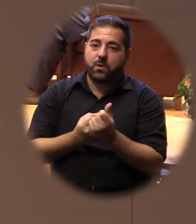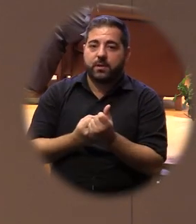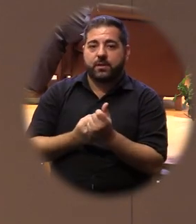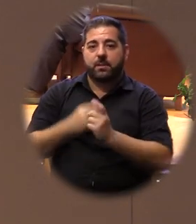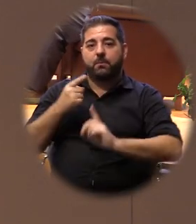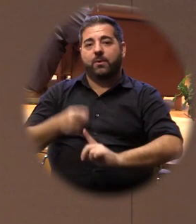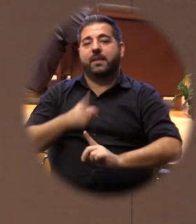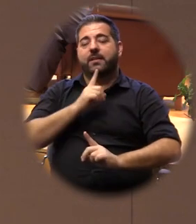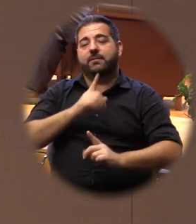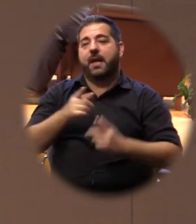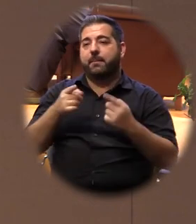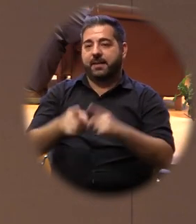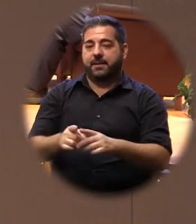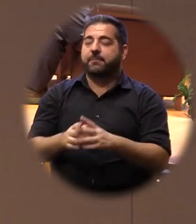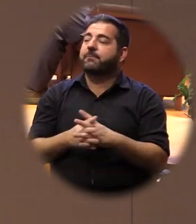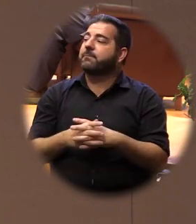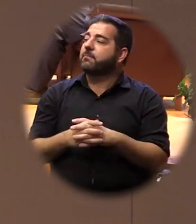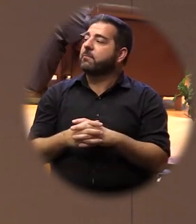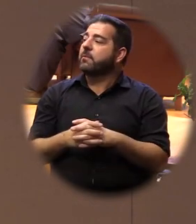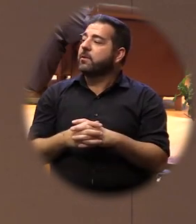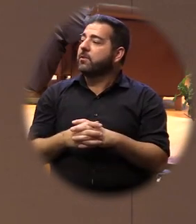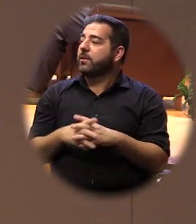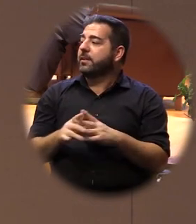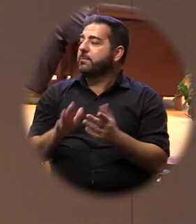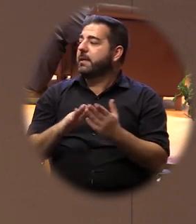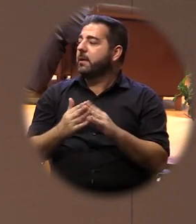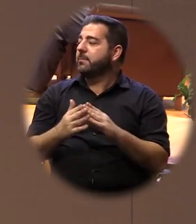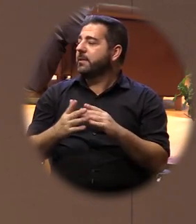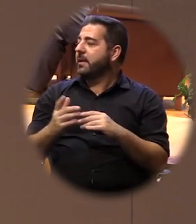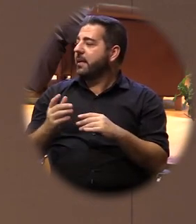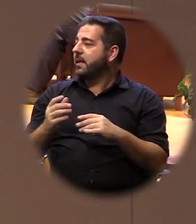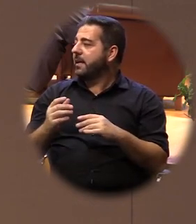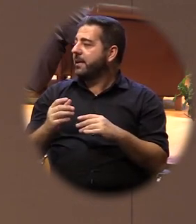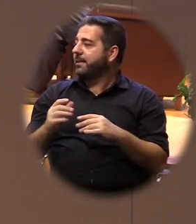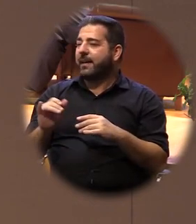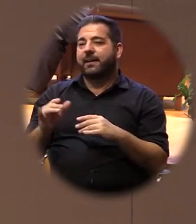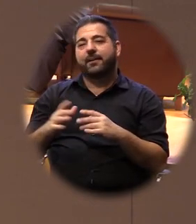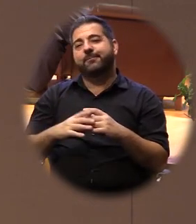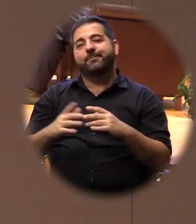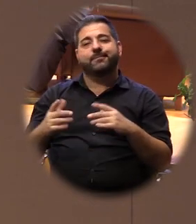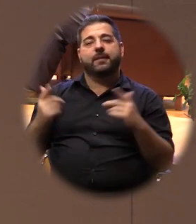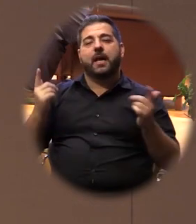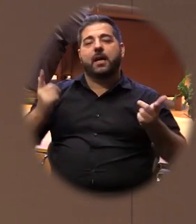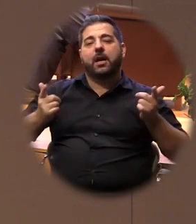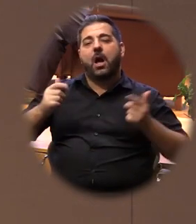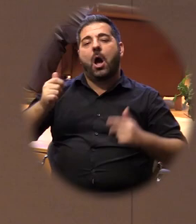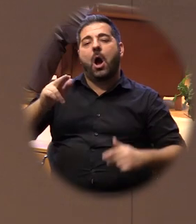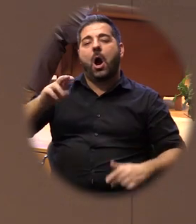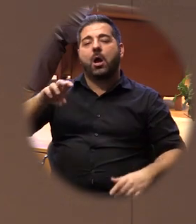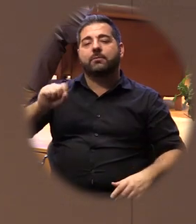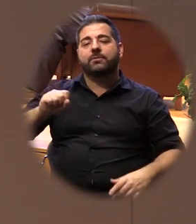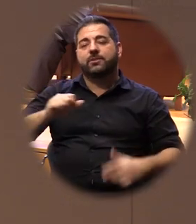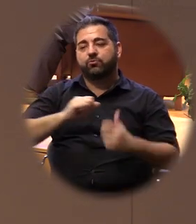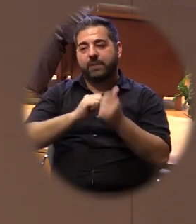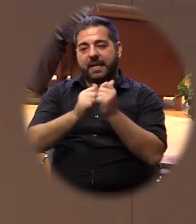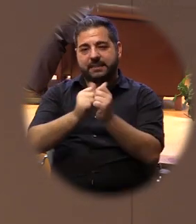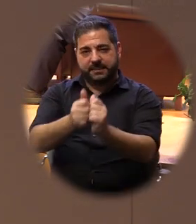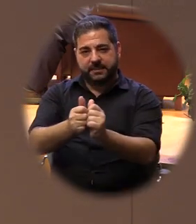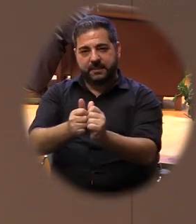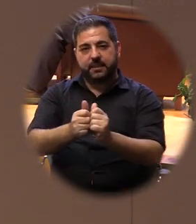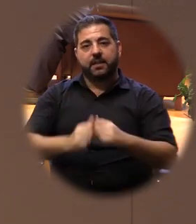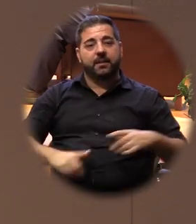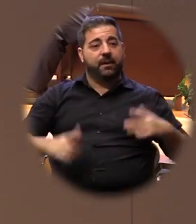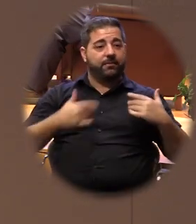point that is being made. And so it becomes a sort of an arms race of moving your words into